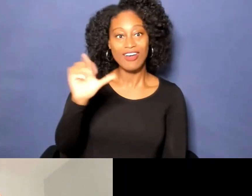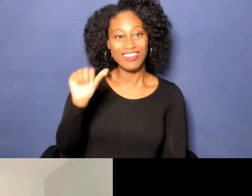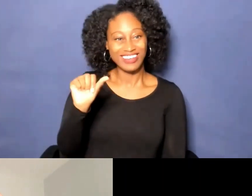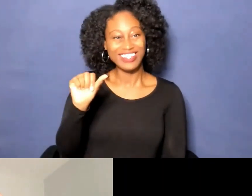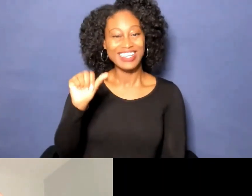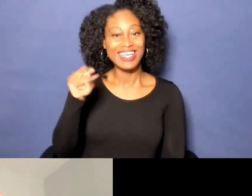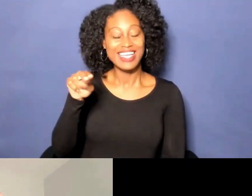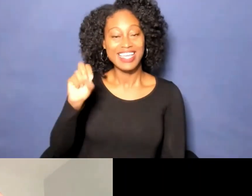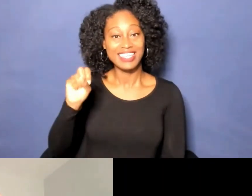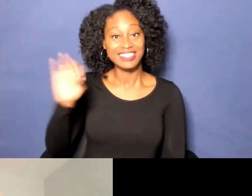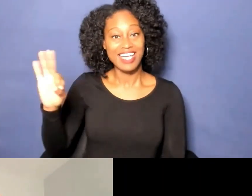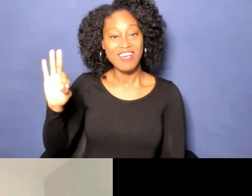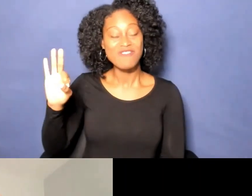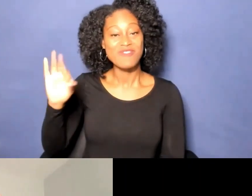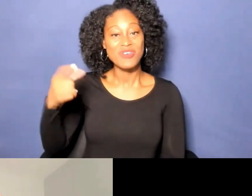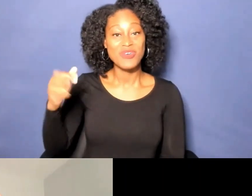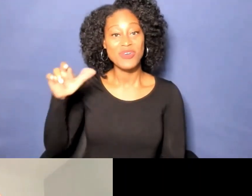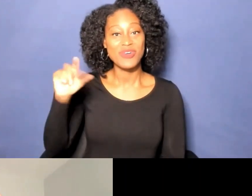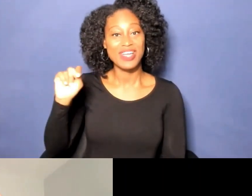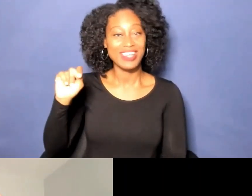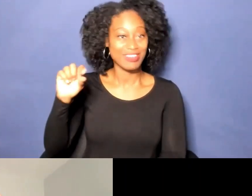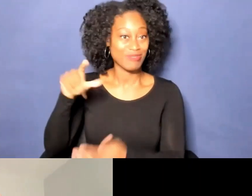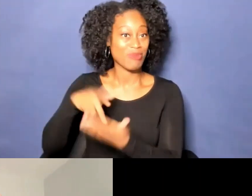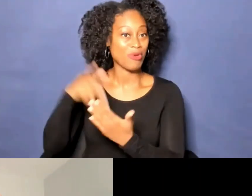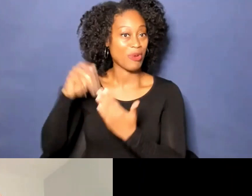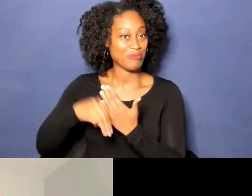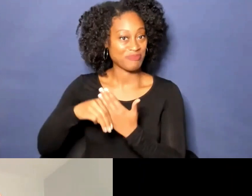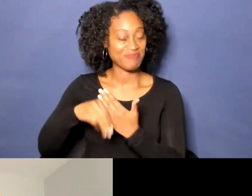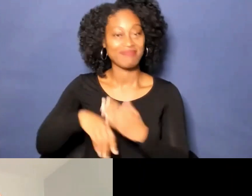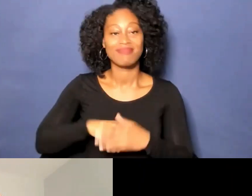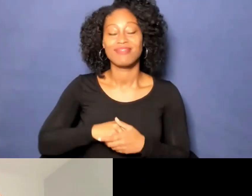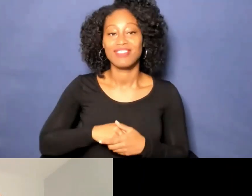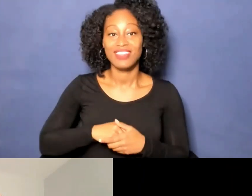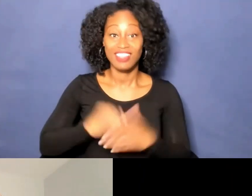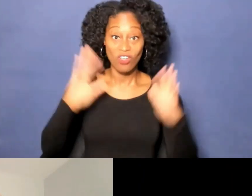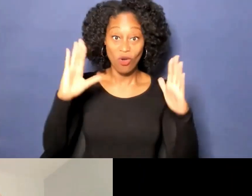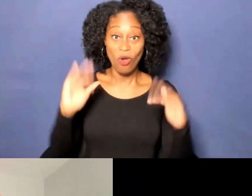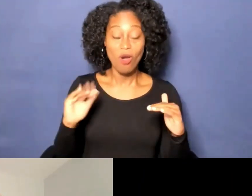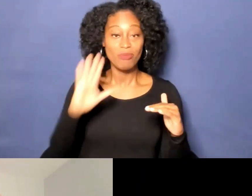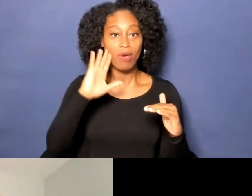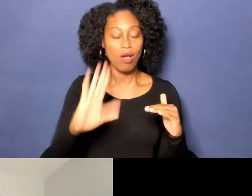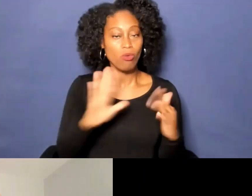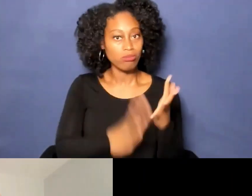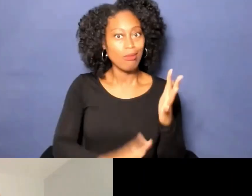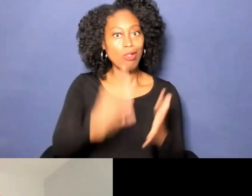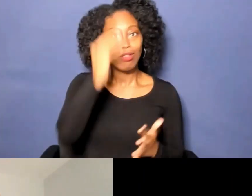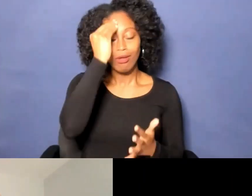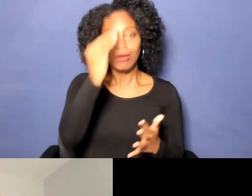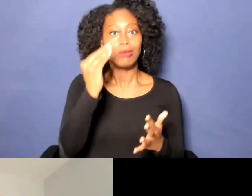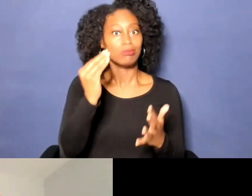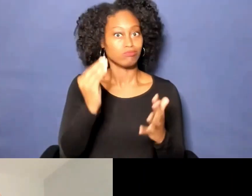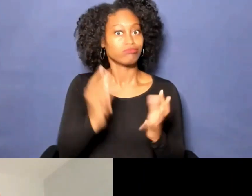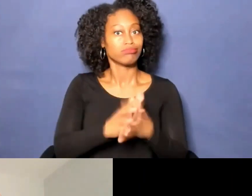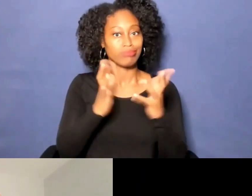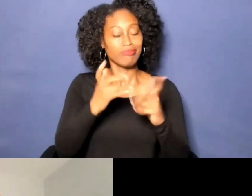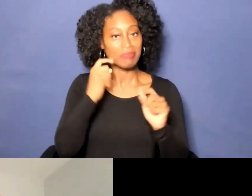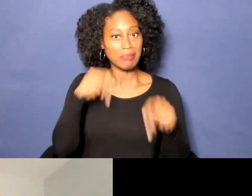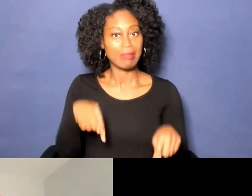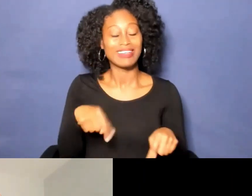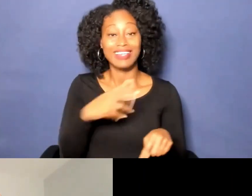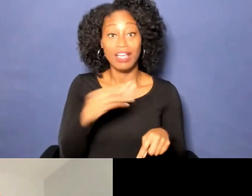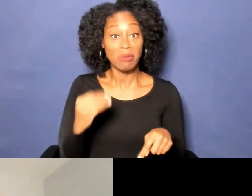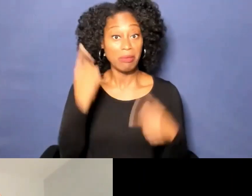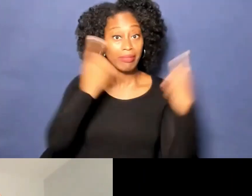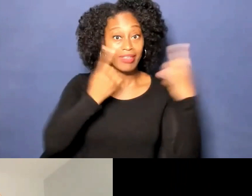AERA-NSF Grants Program. We hope that this will be informative to you and that you're thinking about